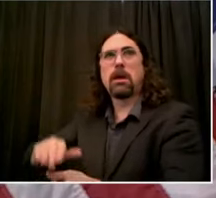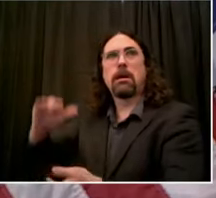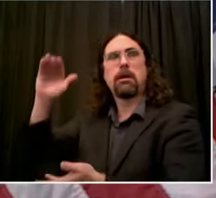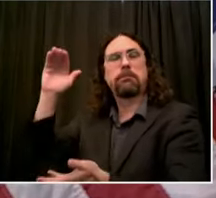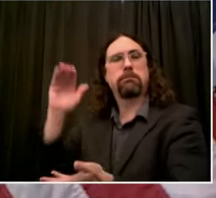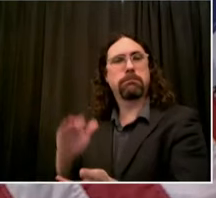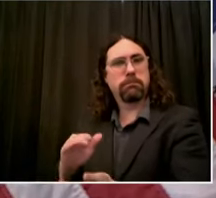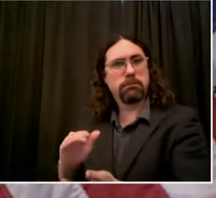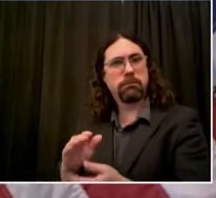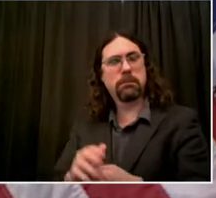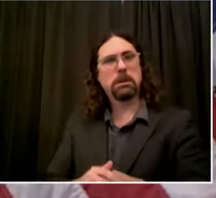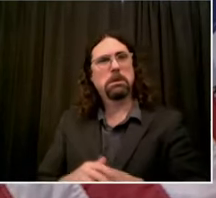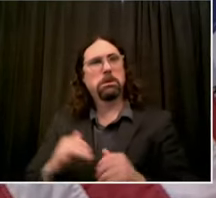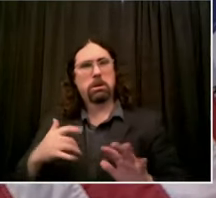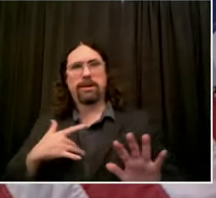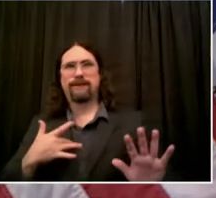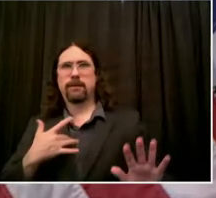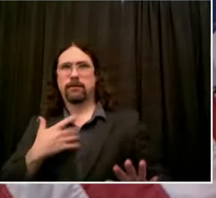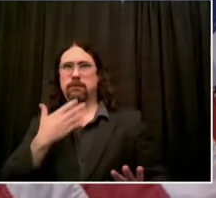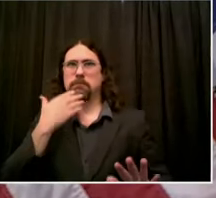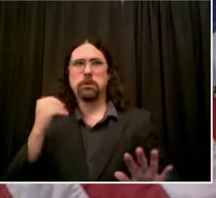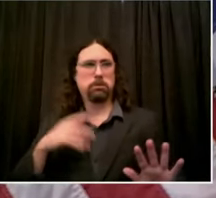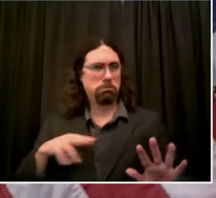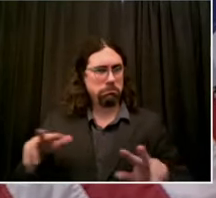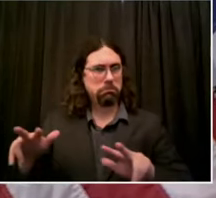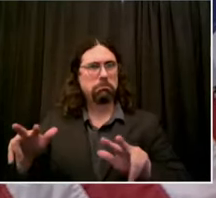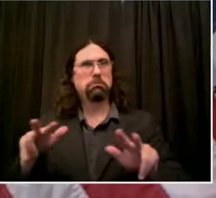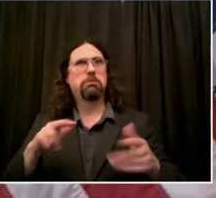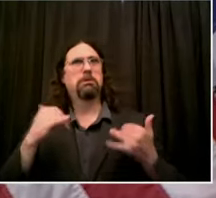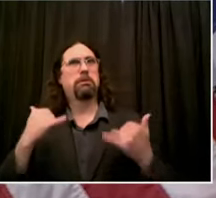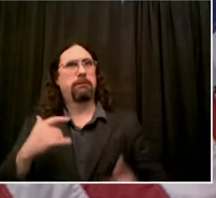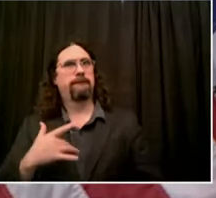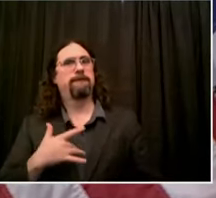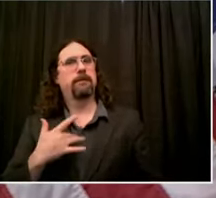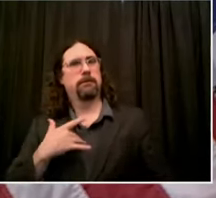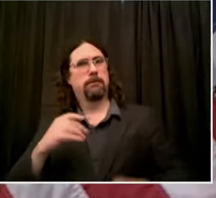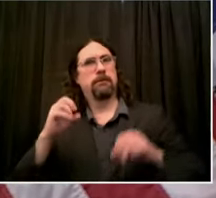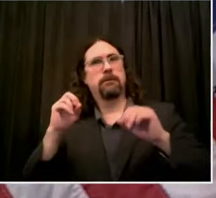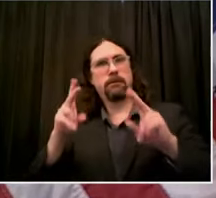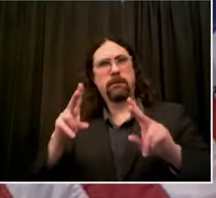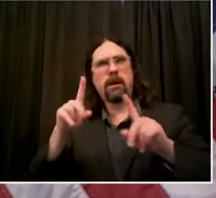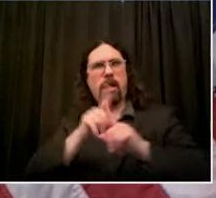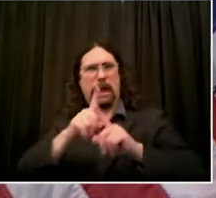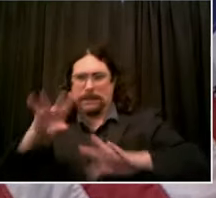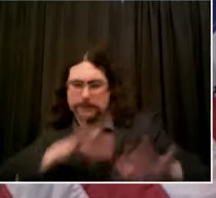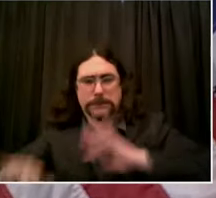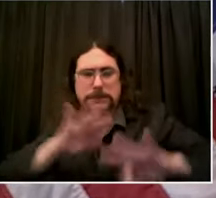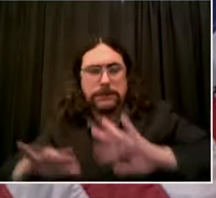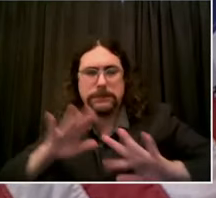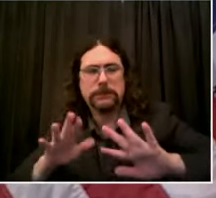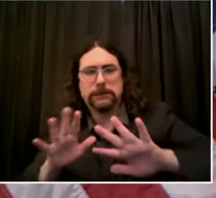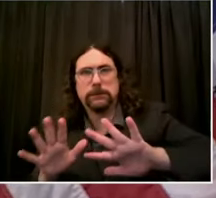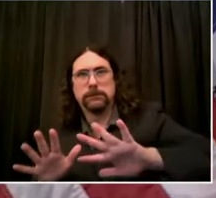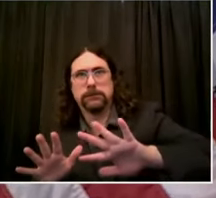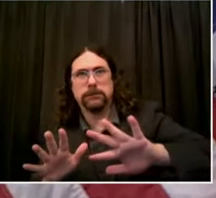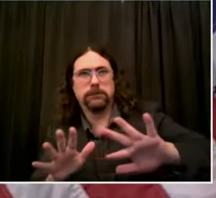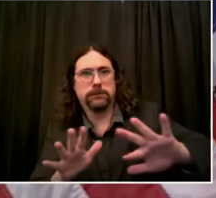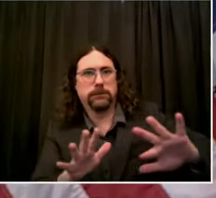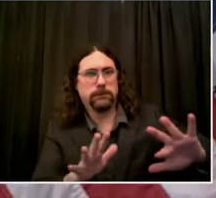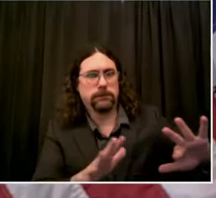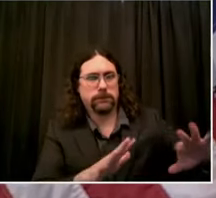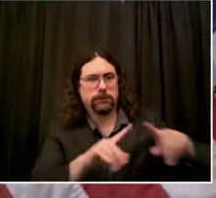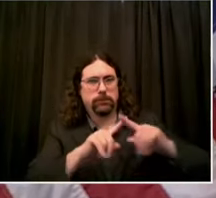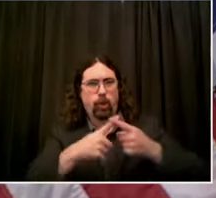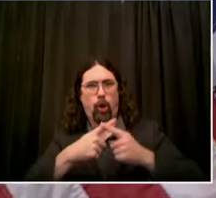were employed yesterday. And those strategies, I think, by and large, were effective. Those strategies were created